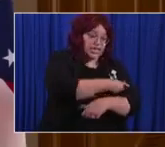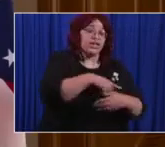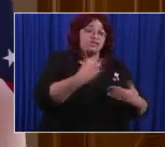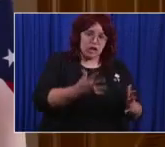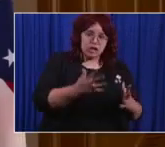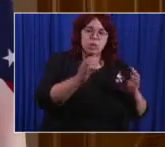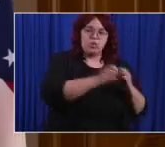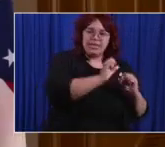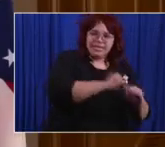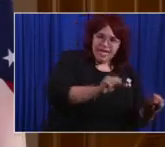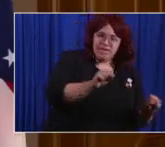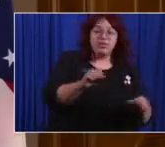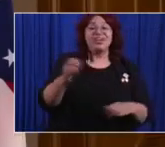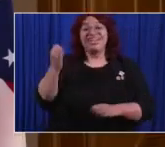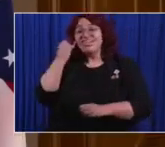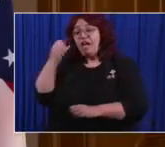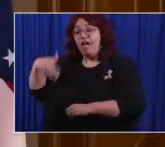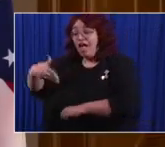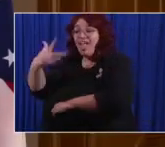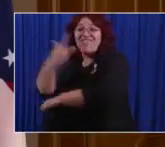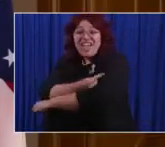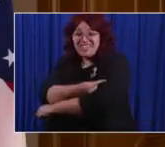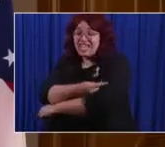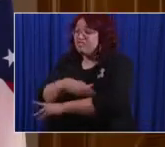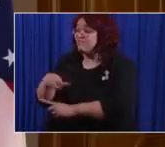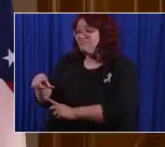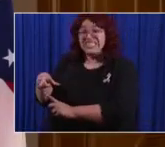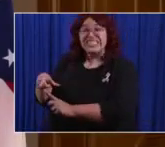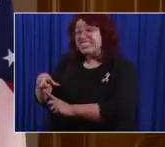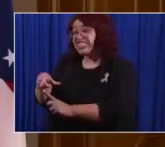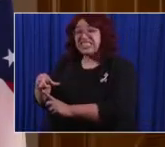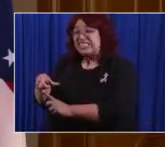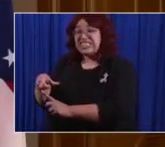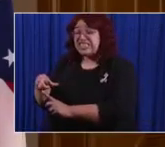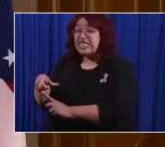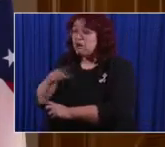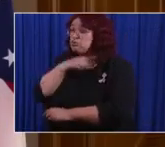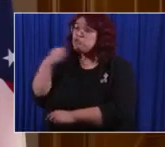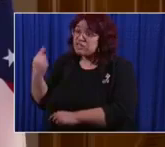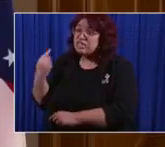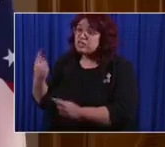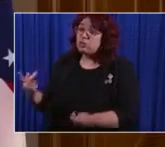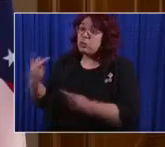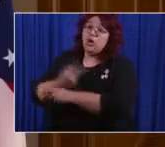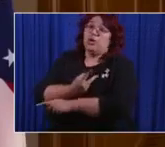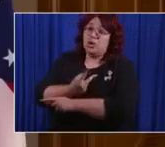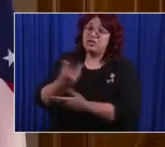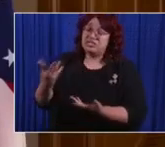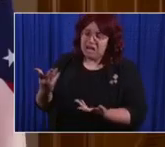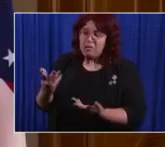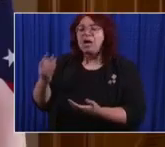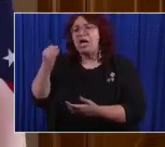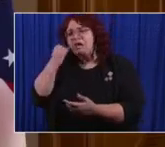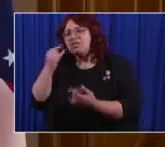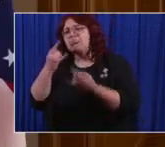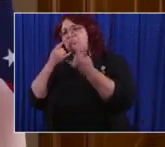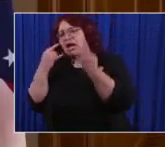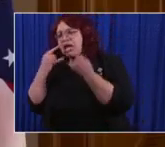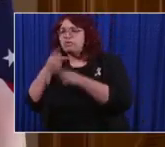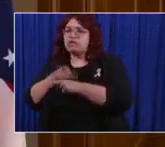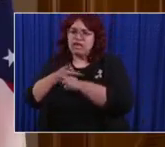if you're vaccinated. If you're vaccinated, you're safe. If you're unvaccinated, you're generally not safe unless you're certainly wearing a mask and being very